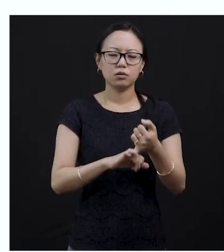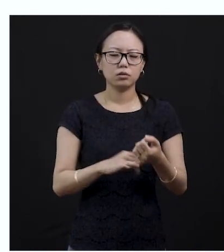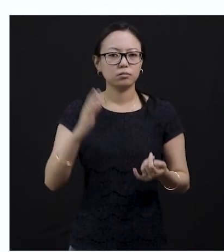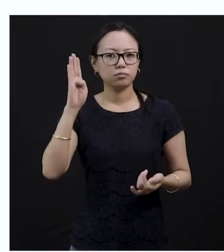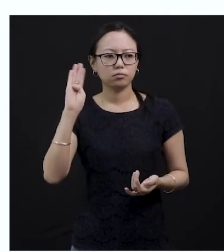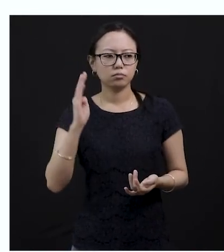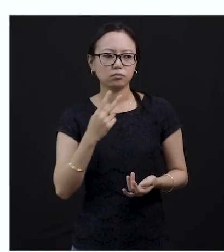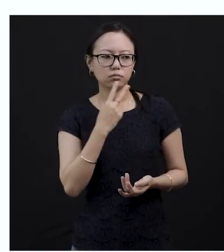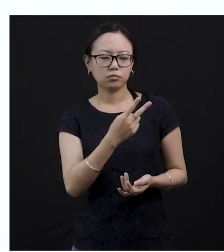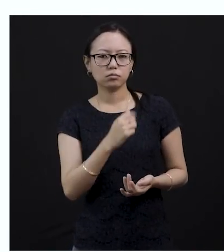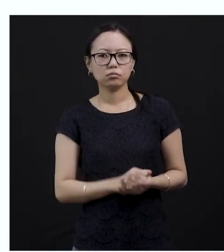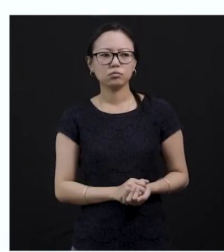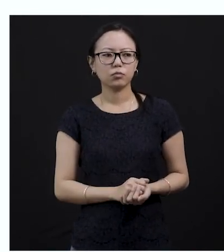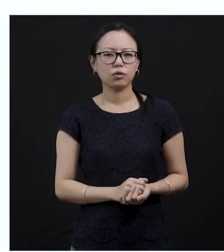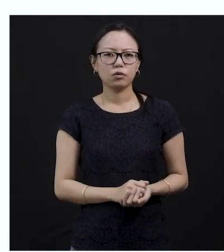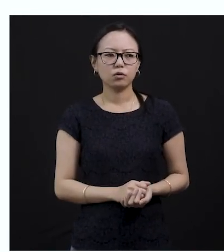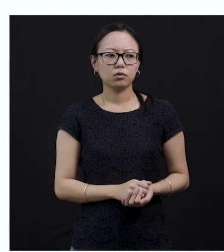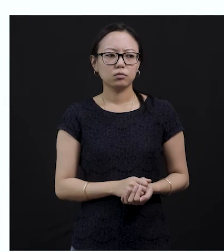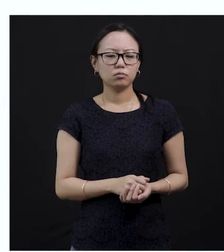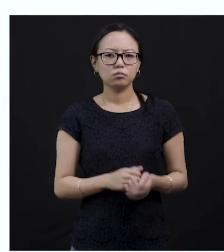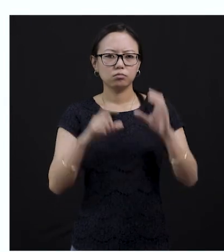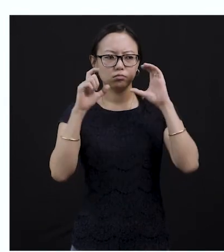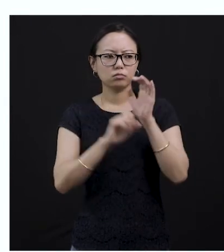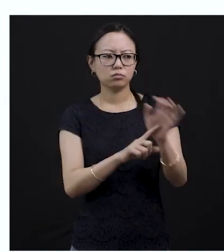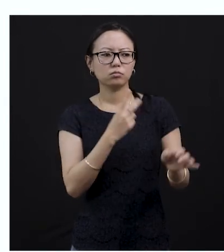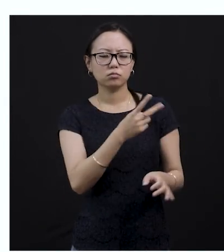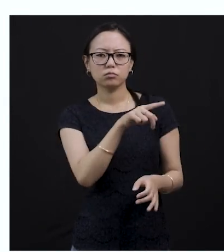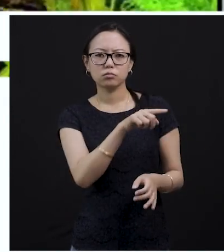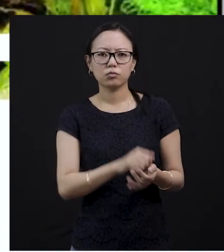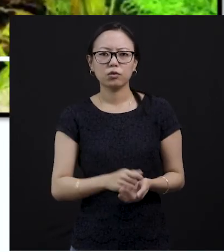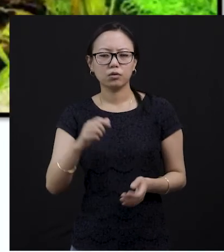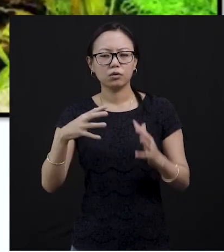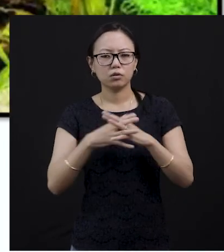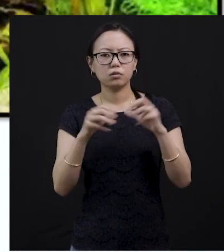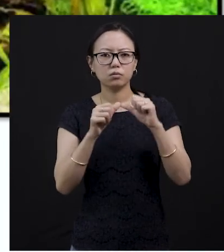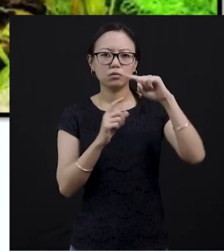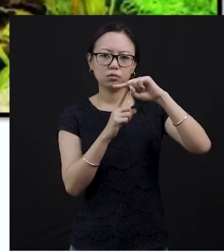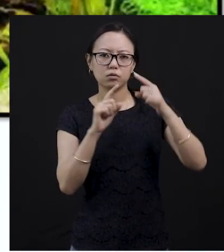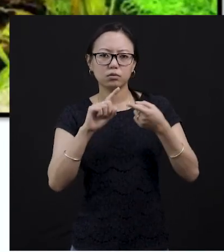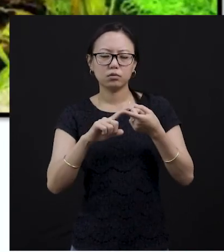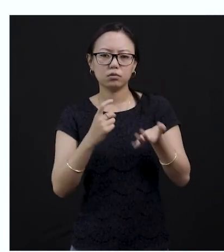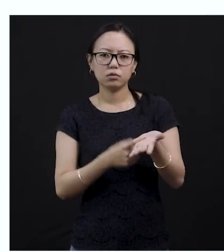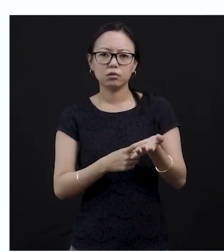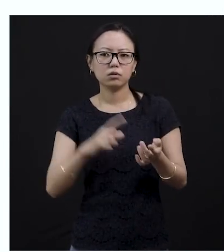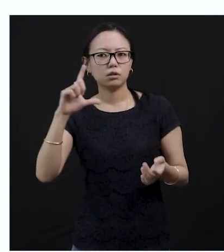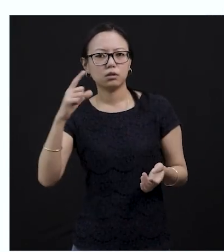You can see this water lily floating in the water. Right, then,